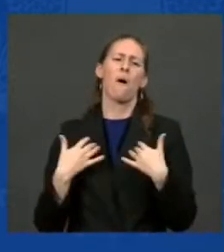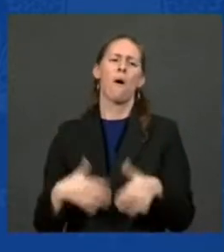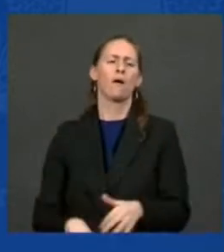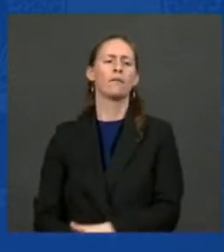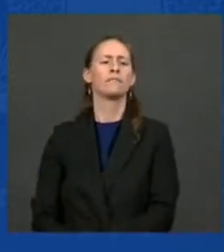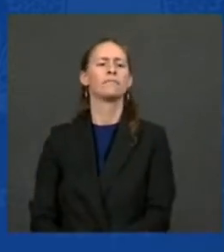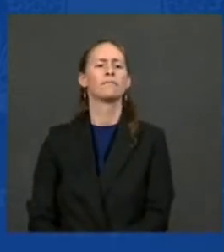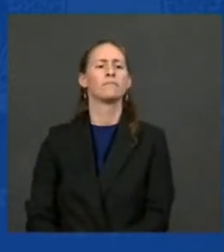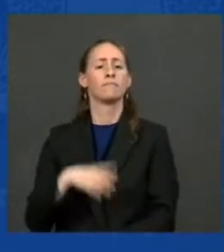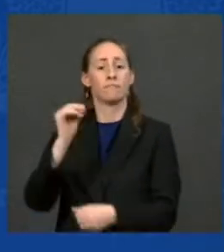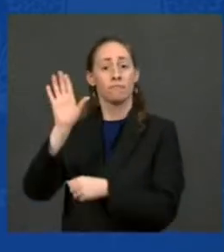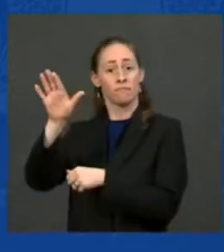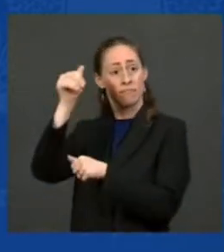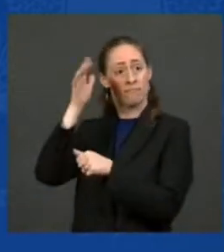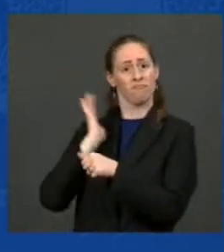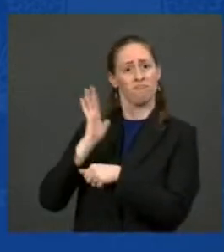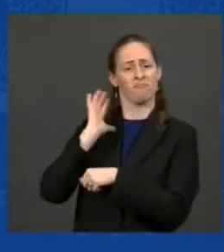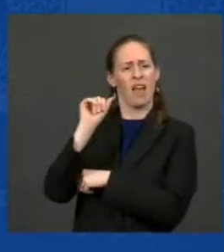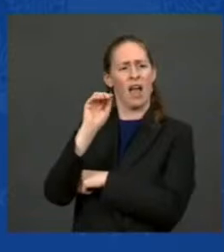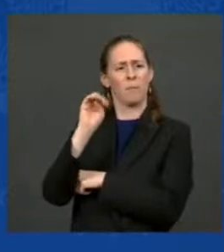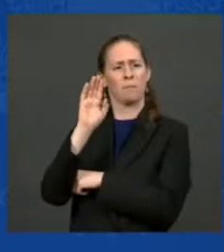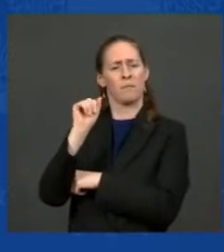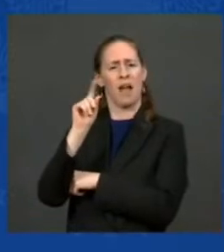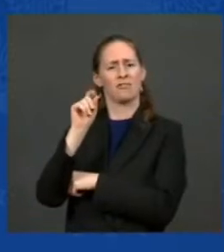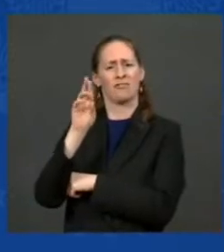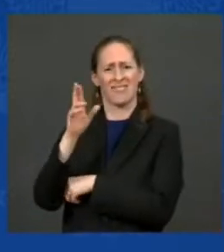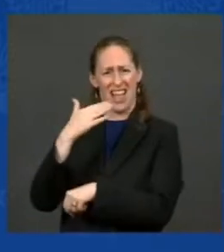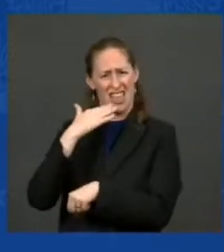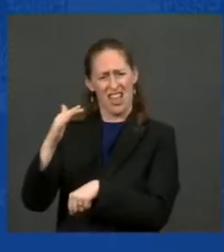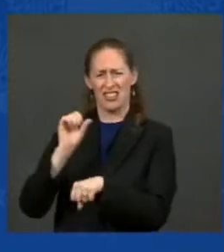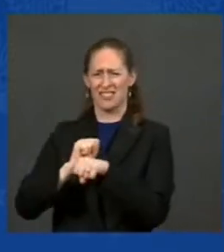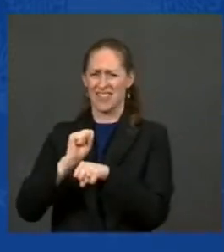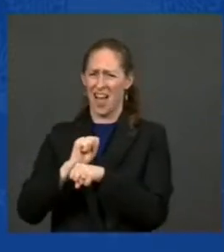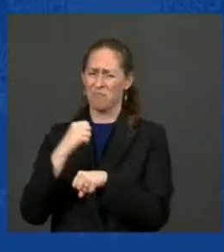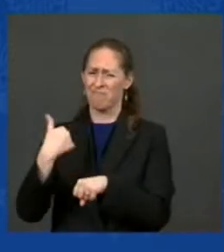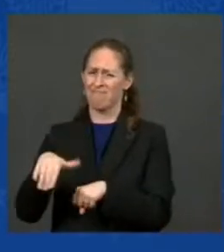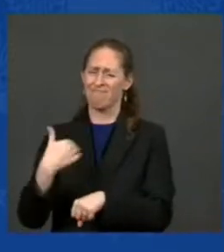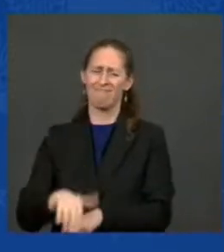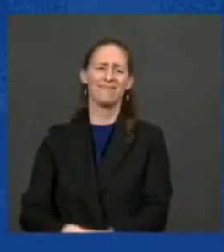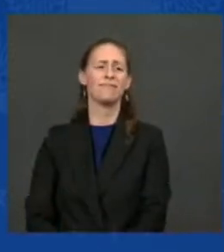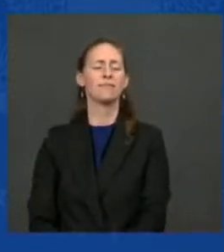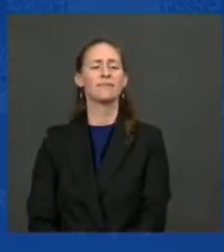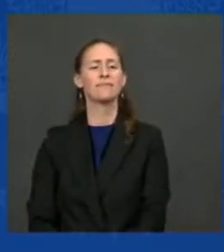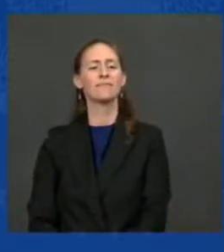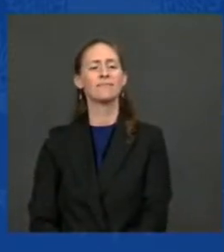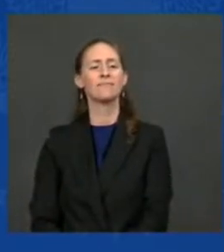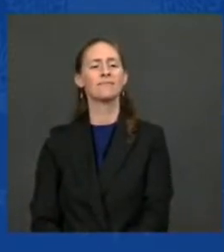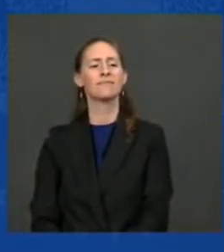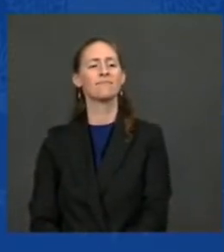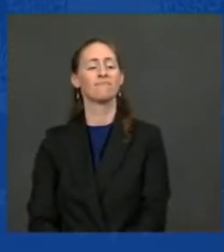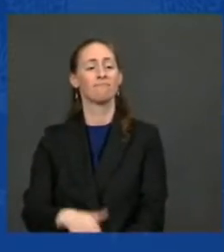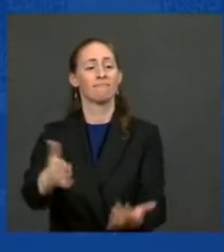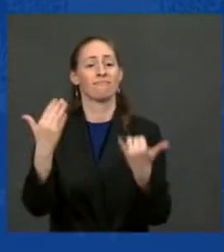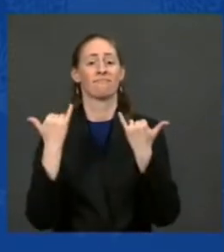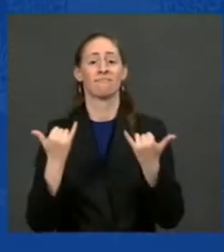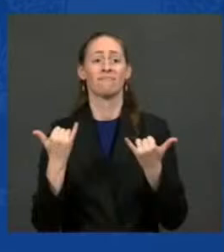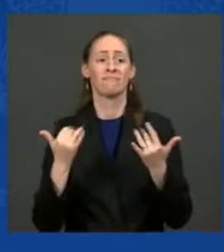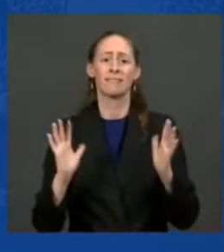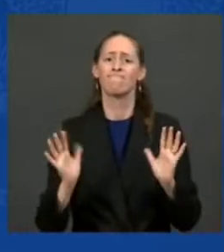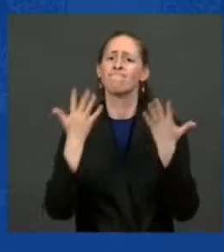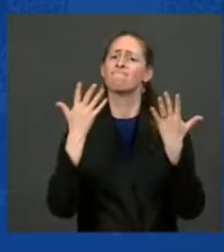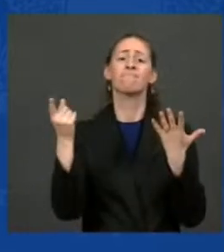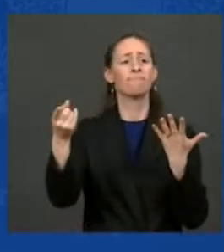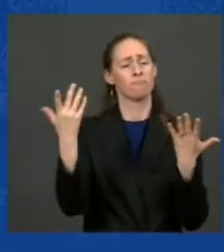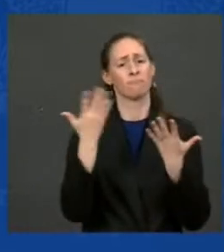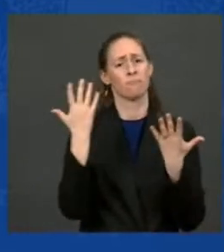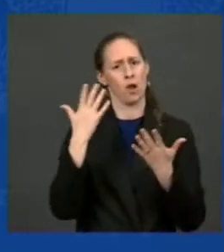well. I think that the work this center is doing to bring human rights to the forefront of public